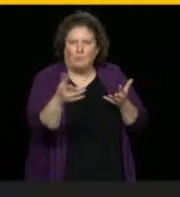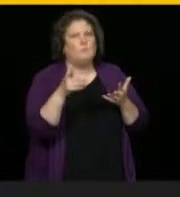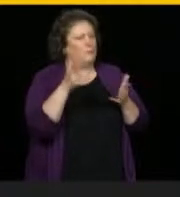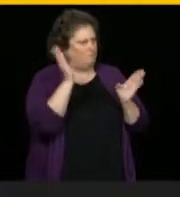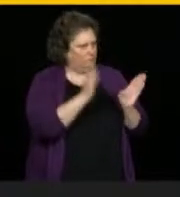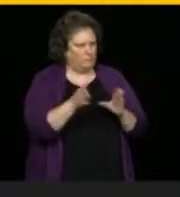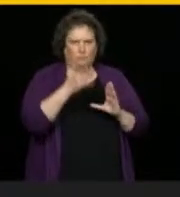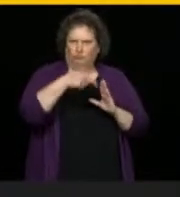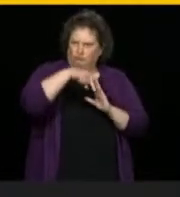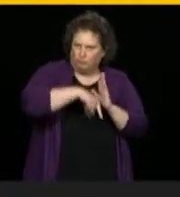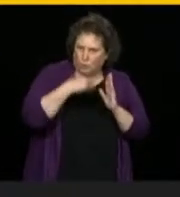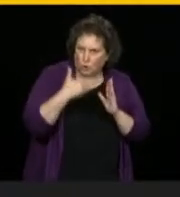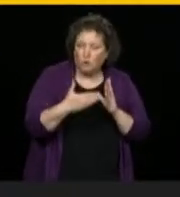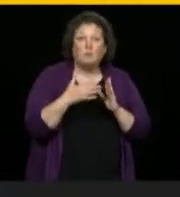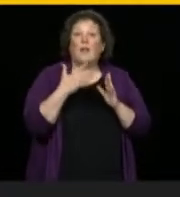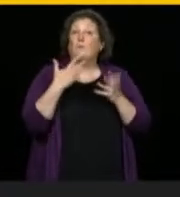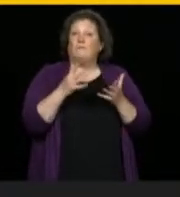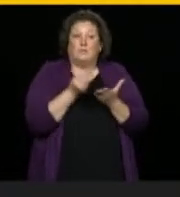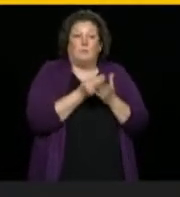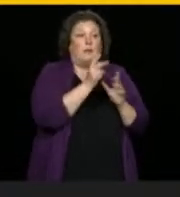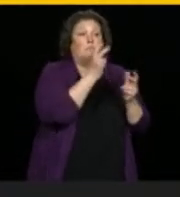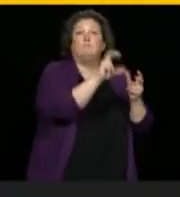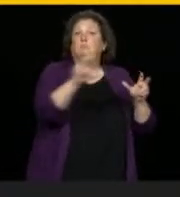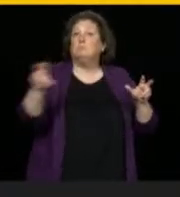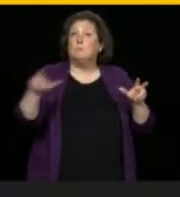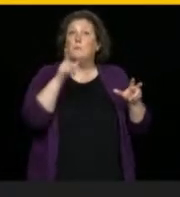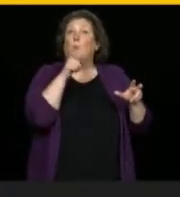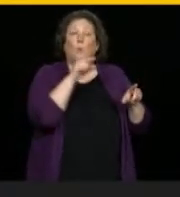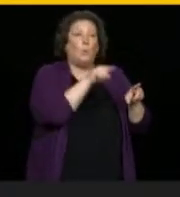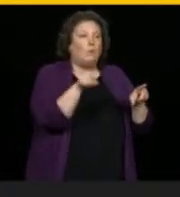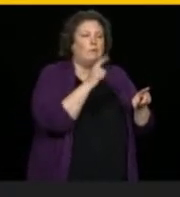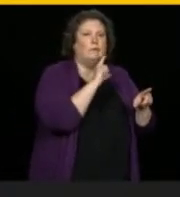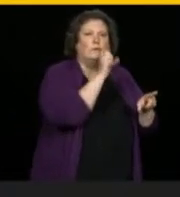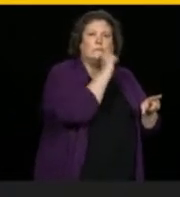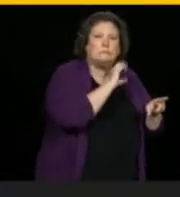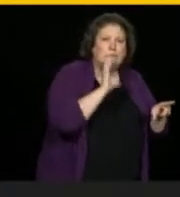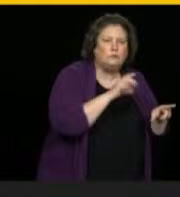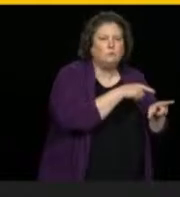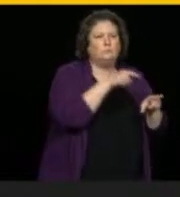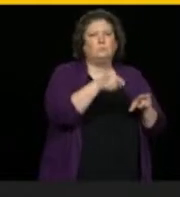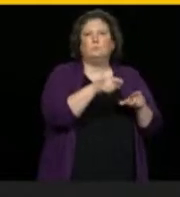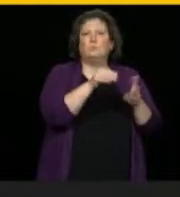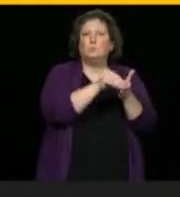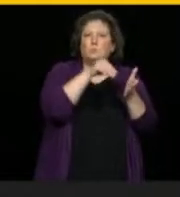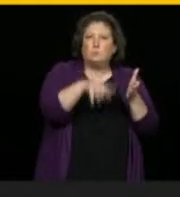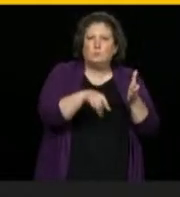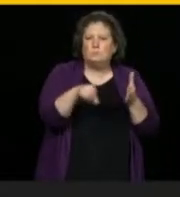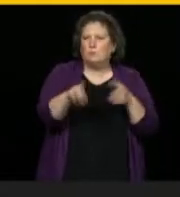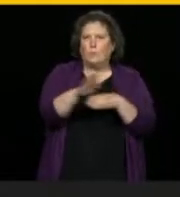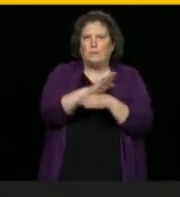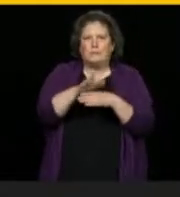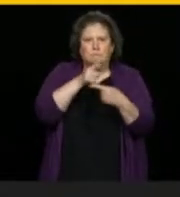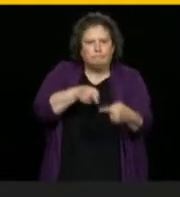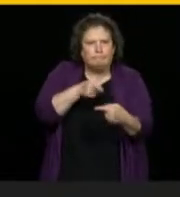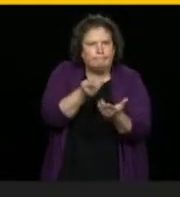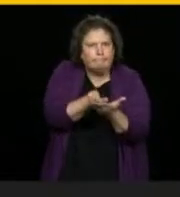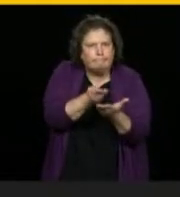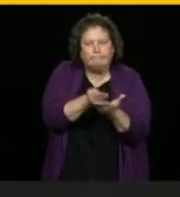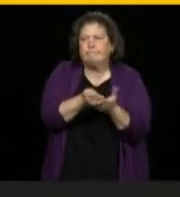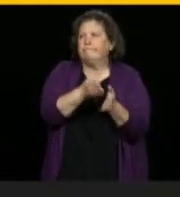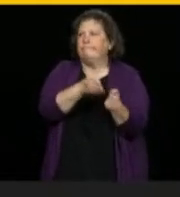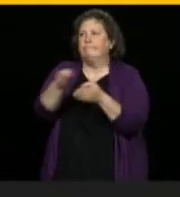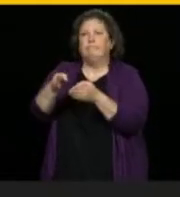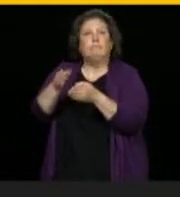and students. We provided loans to businesses struggling with cash flow, helped employers rehire their employees,